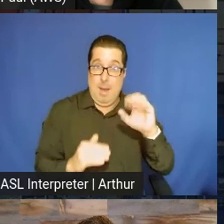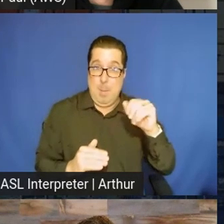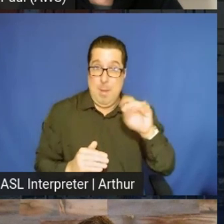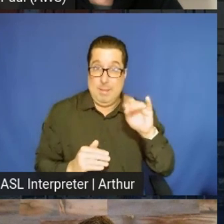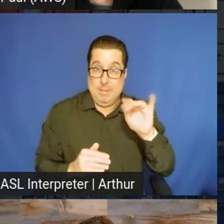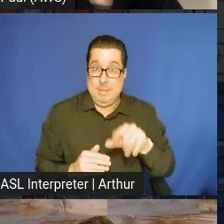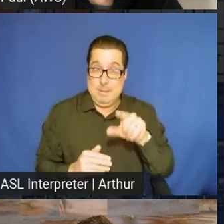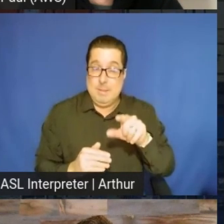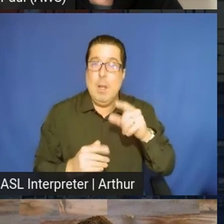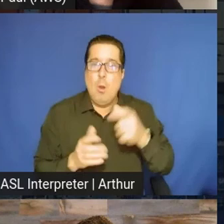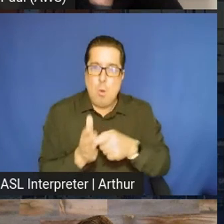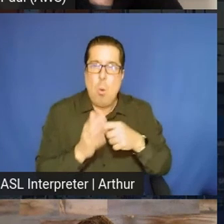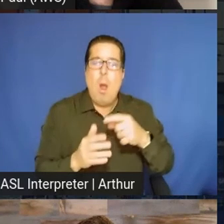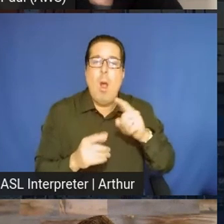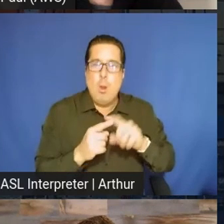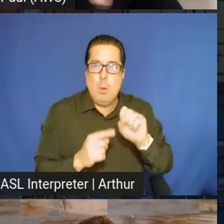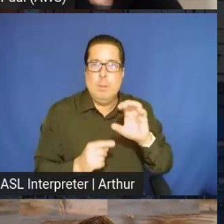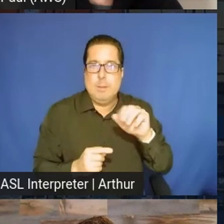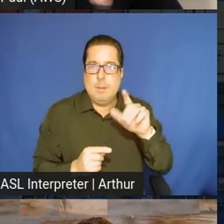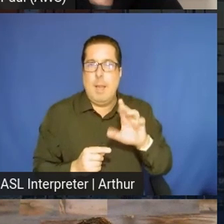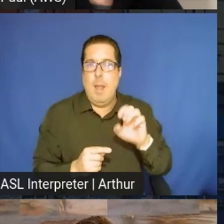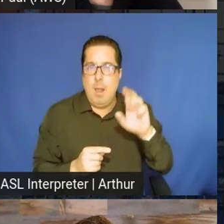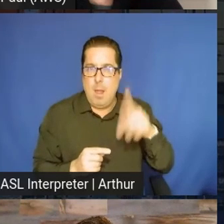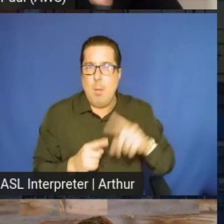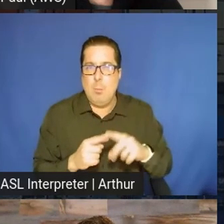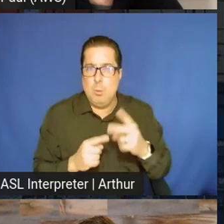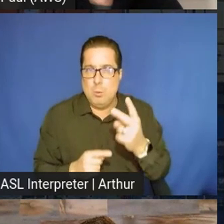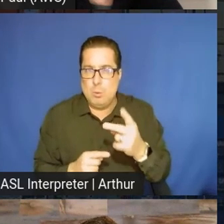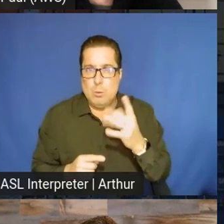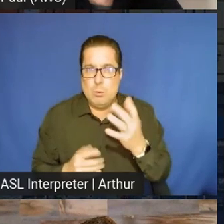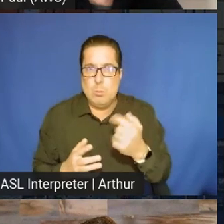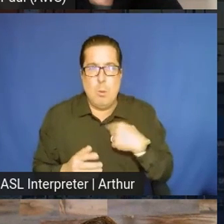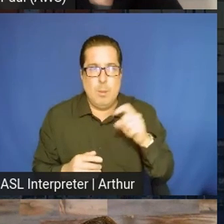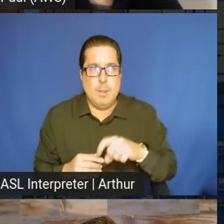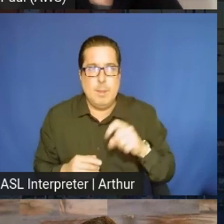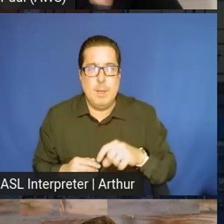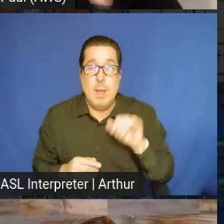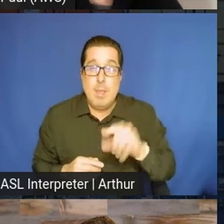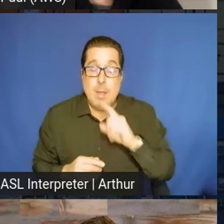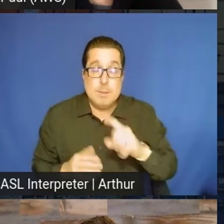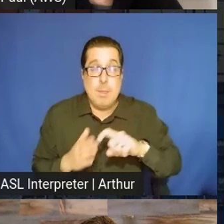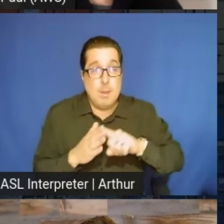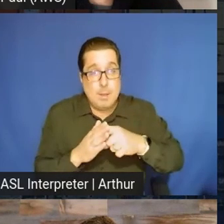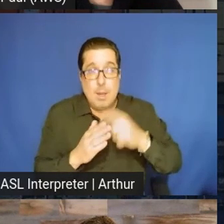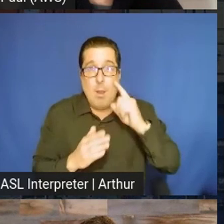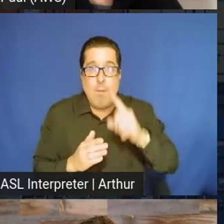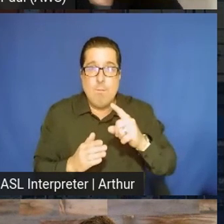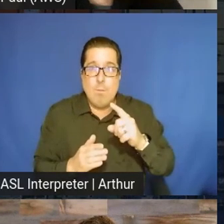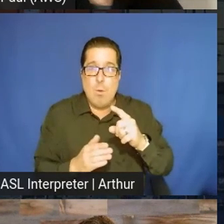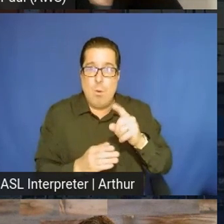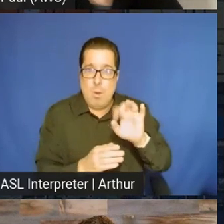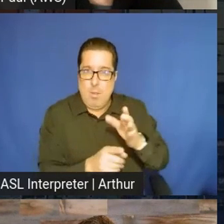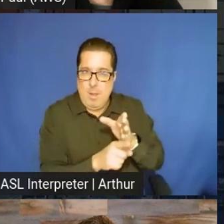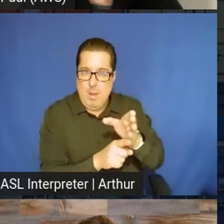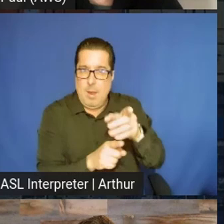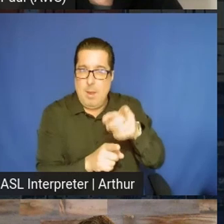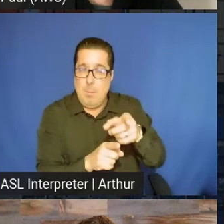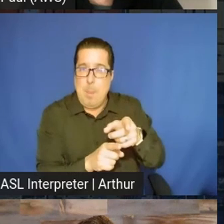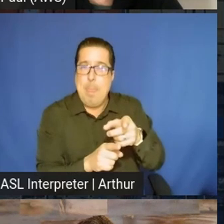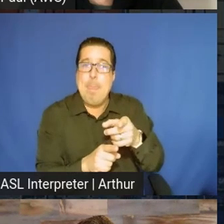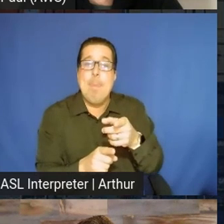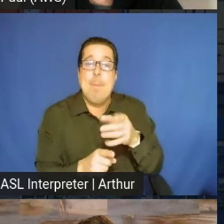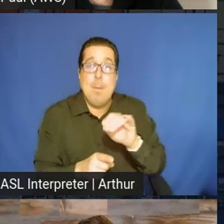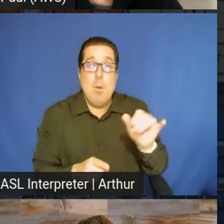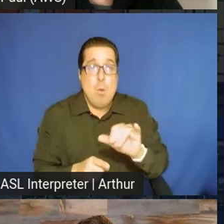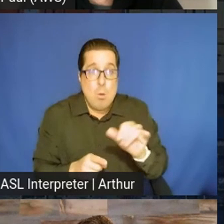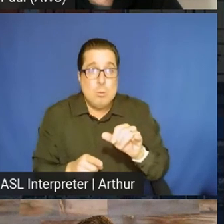the replicas to 2, right? Which is really needed. That's the key important thing. And also it picks up one